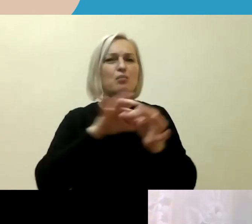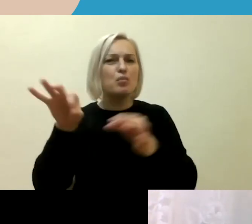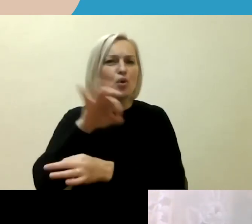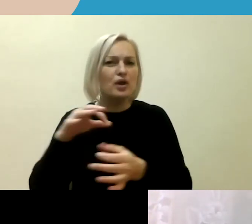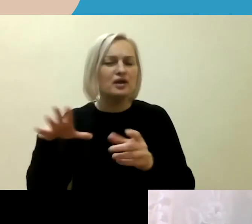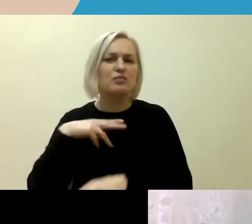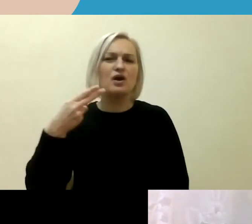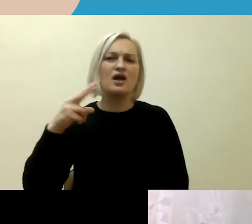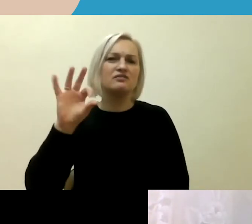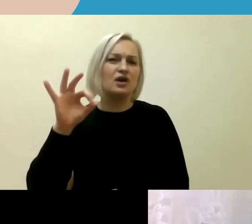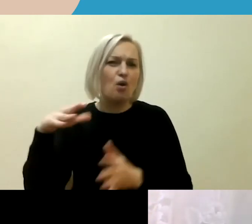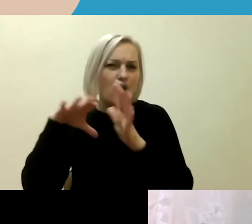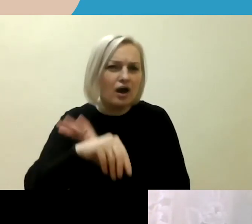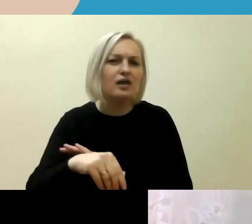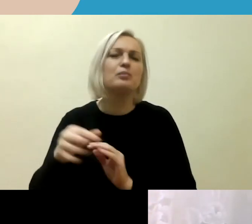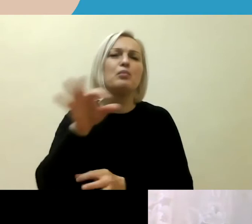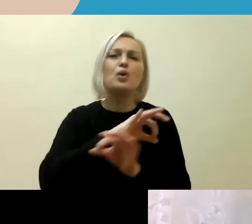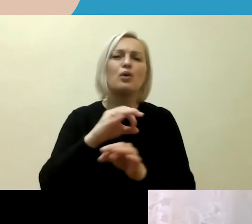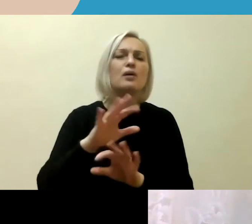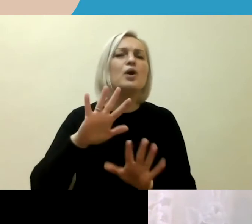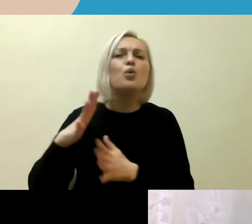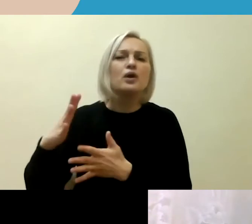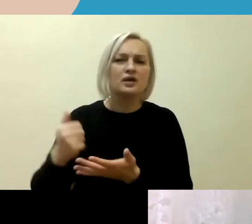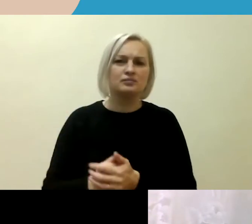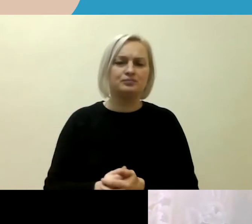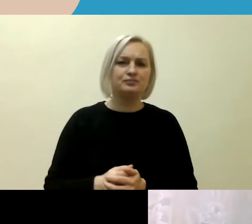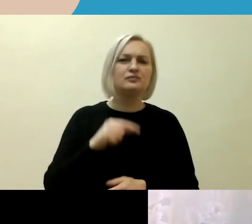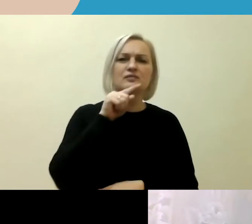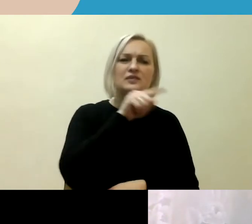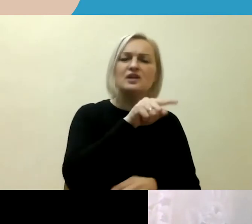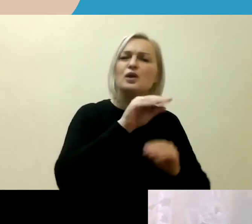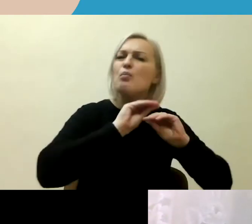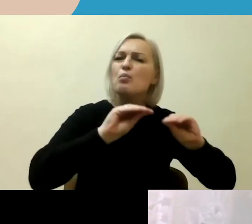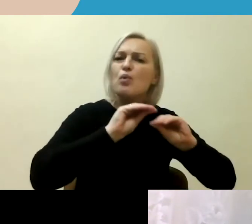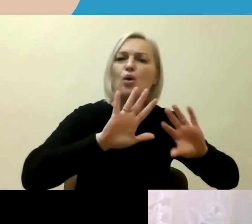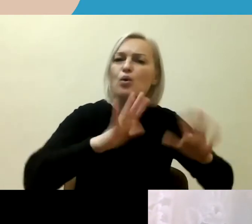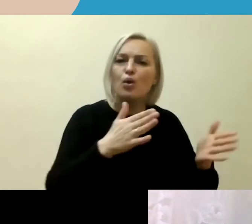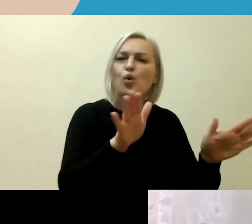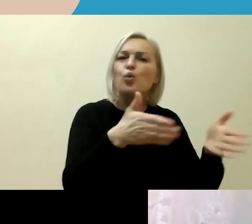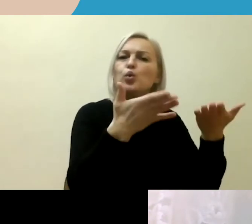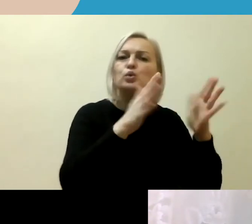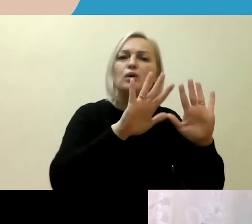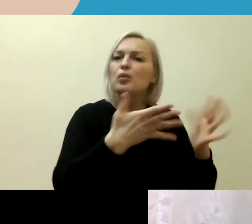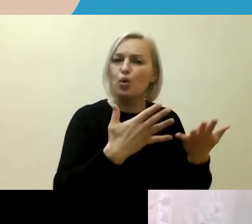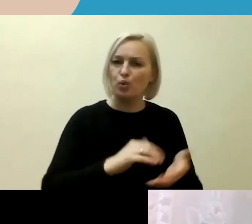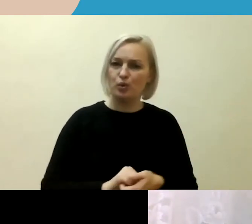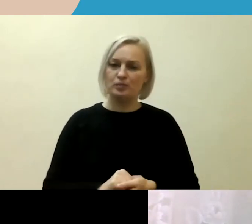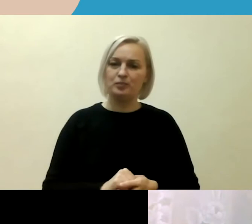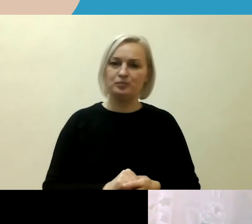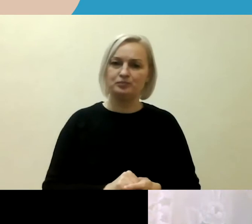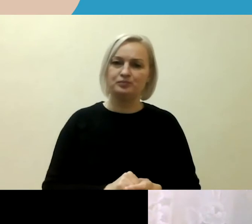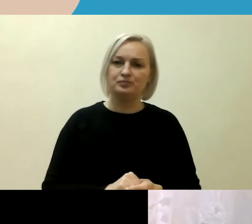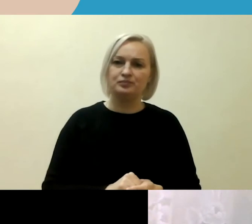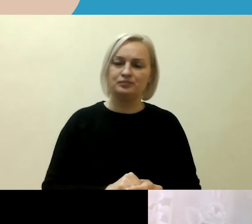taking part in the trainings and what projects are you engaged in? So, and what exactly are they